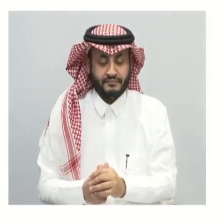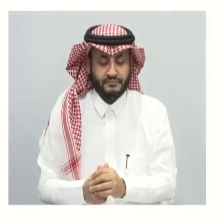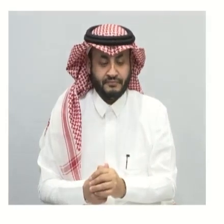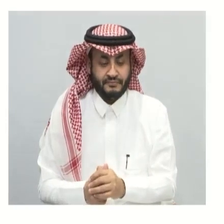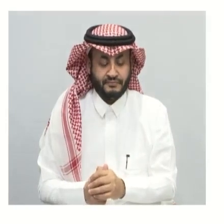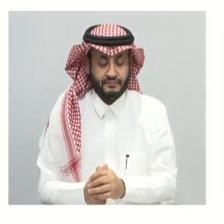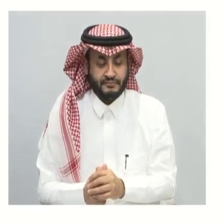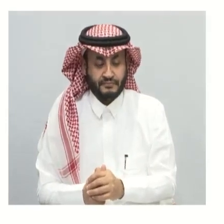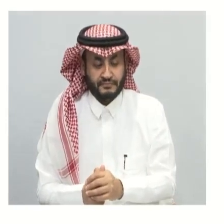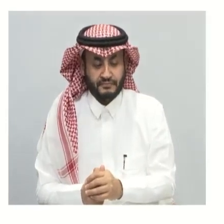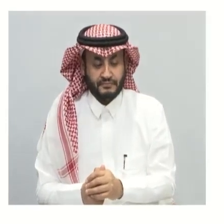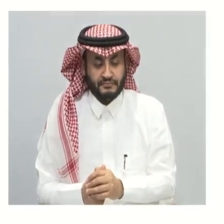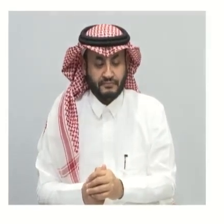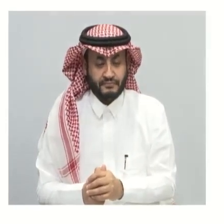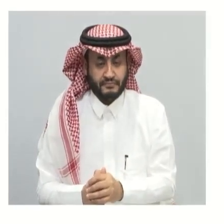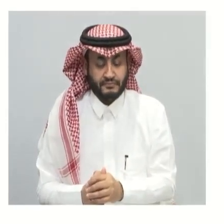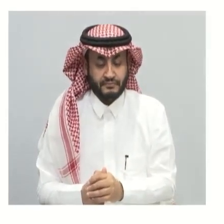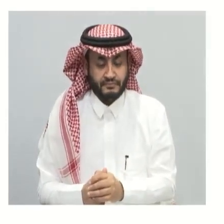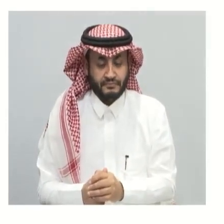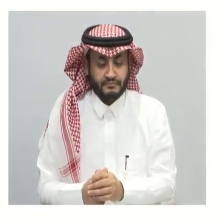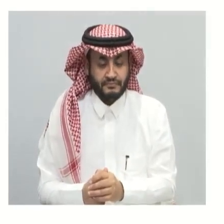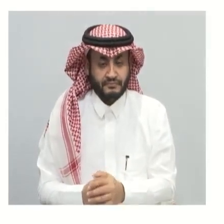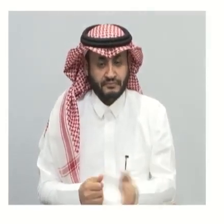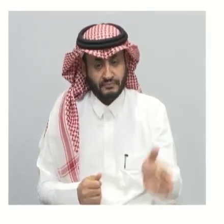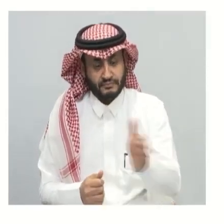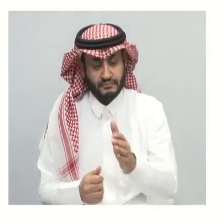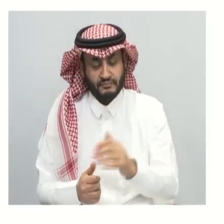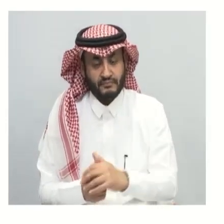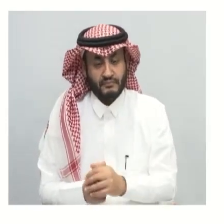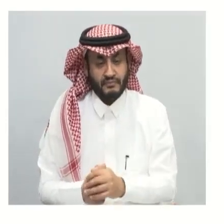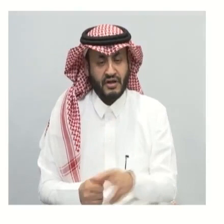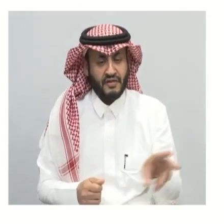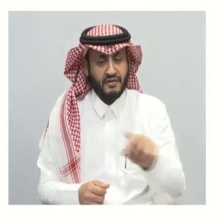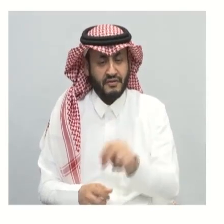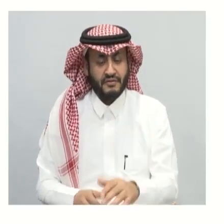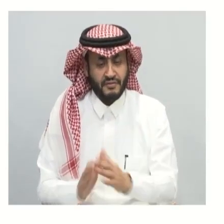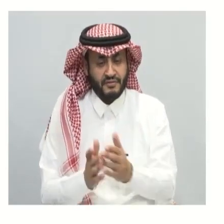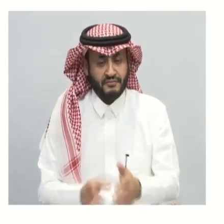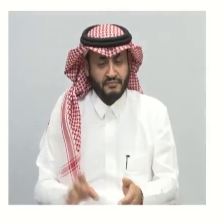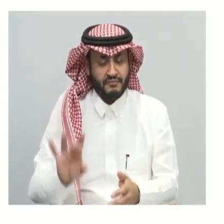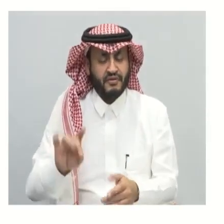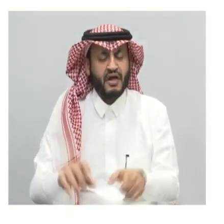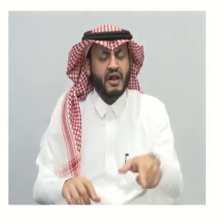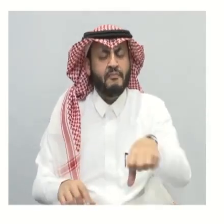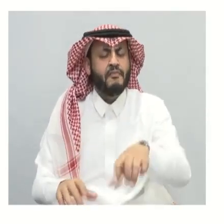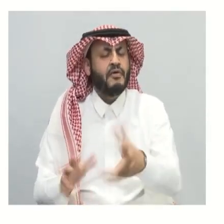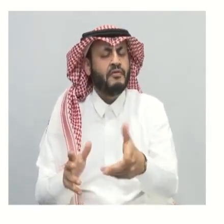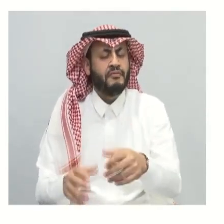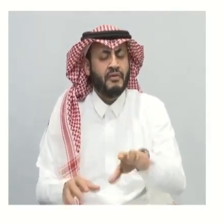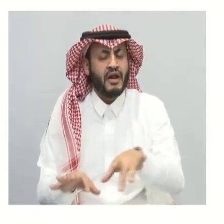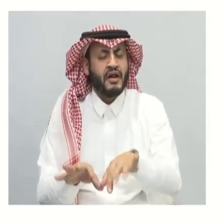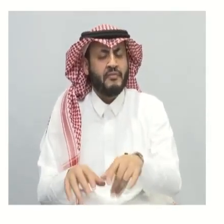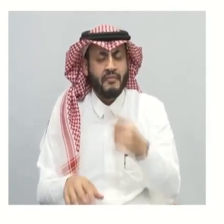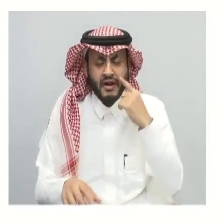Okay, let's talk about problems and things need to be done on page 8 as well. What's wrong with the computer? Look at the computer